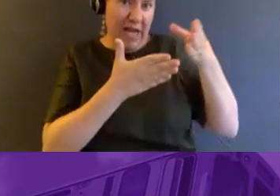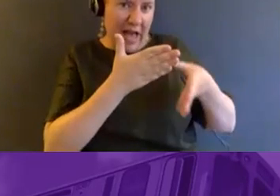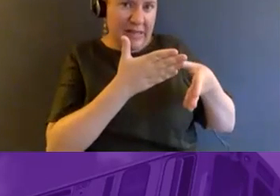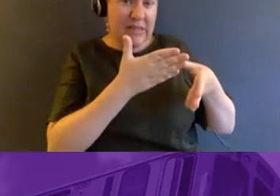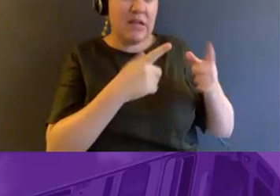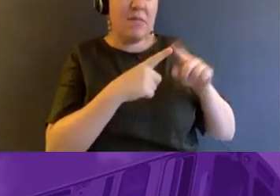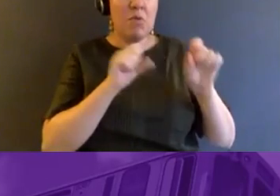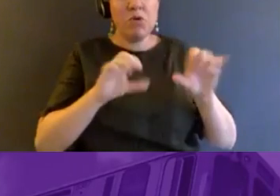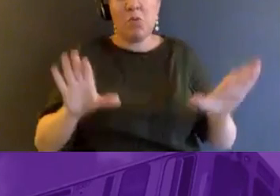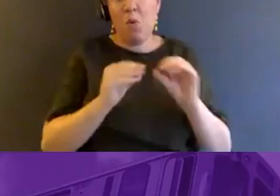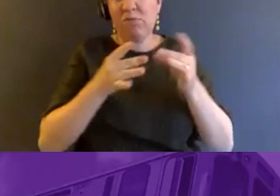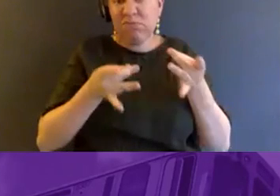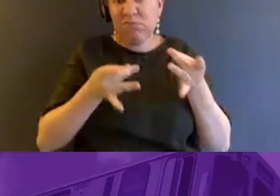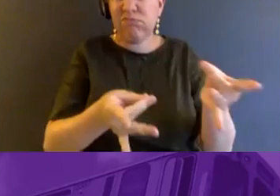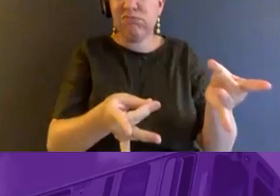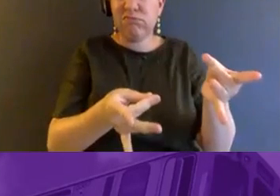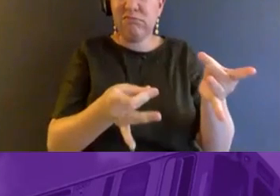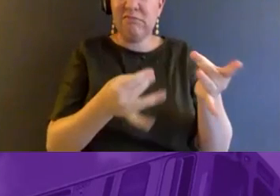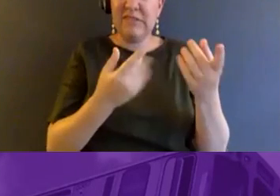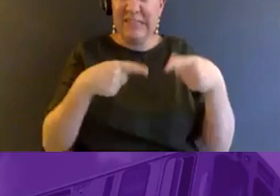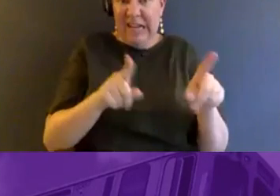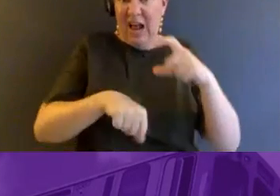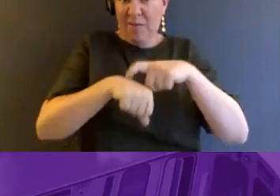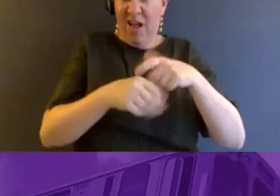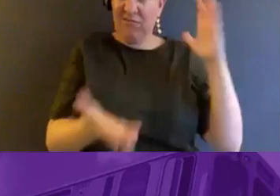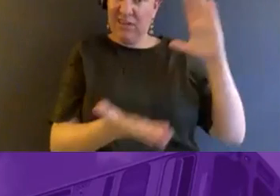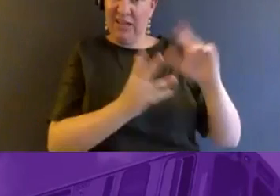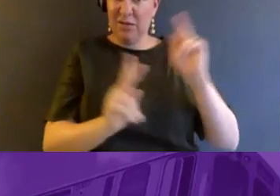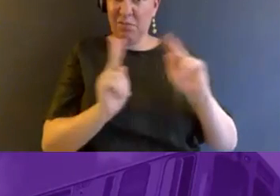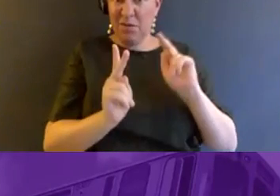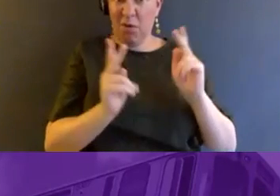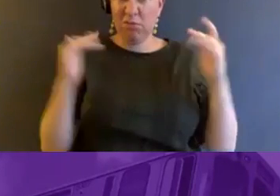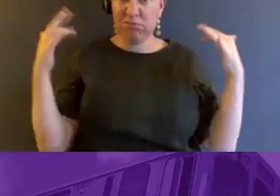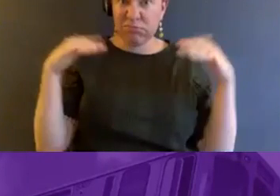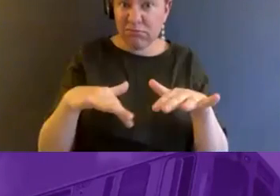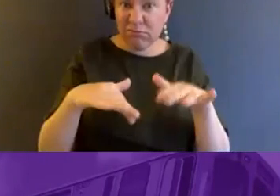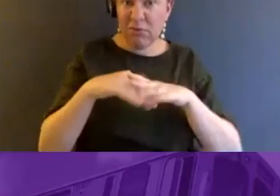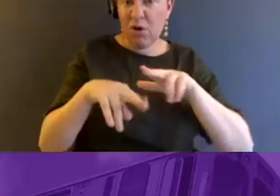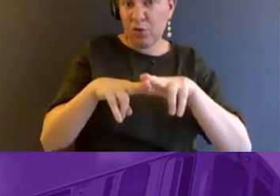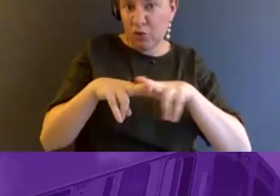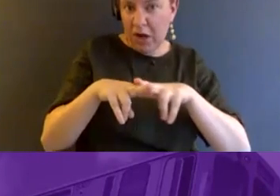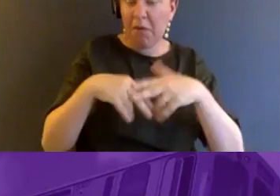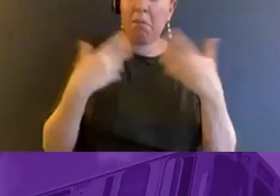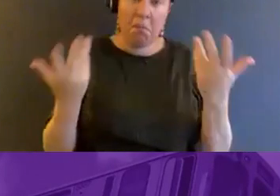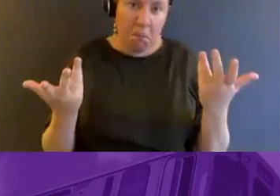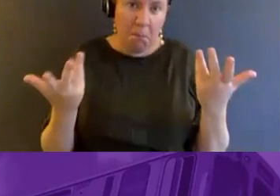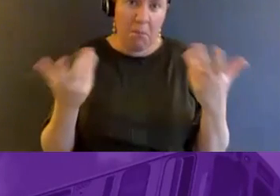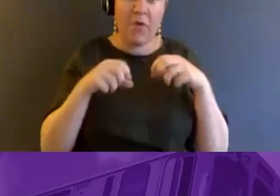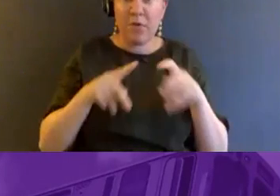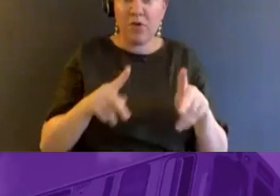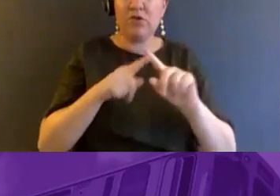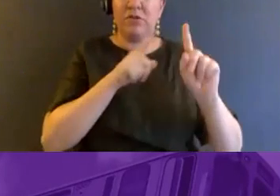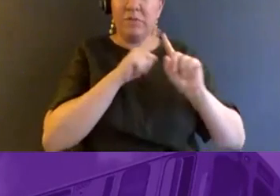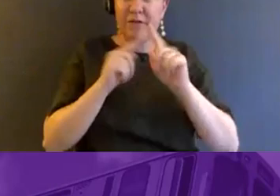do it more efficiently in this time period. And with the COVID ridership, it gives us an opportunity to do some different things with